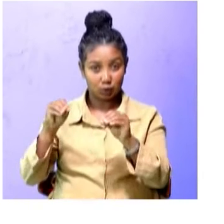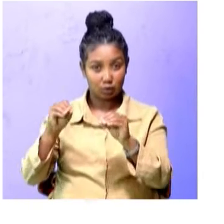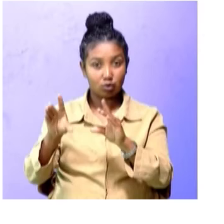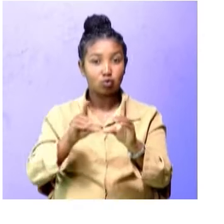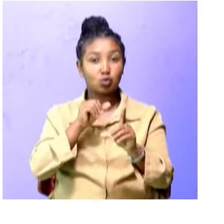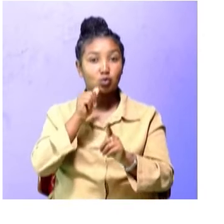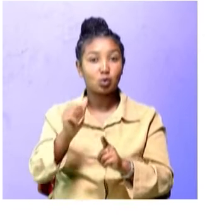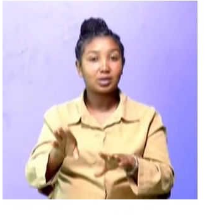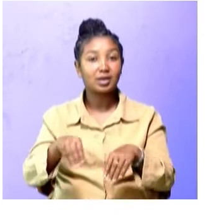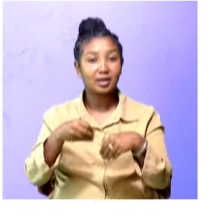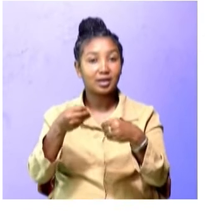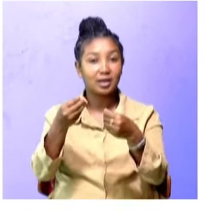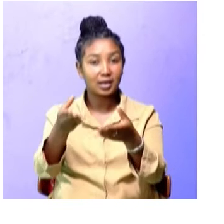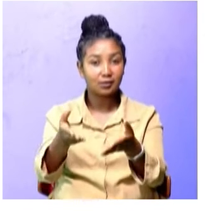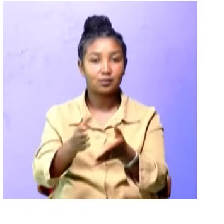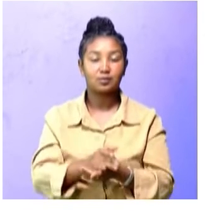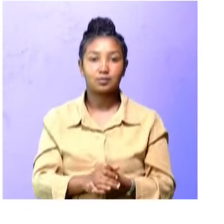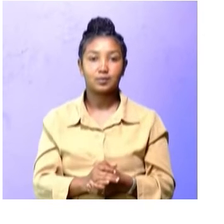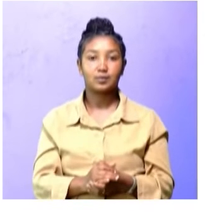do not give